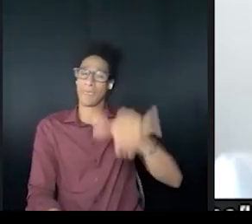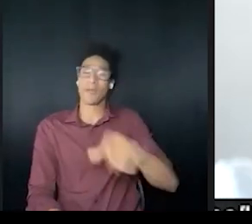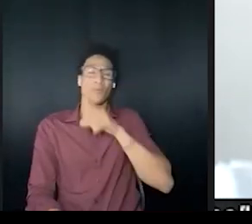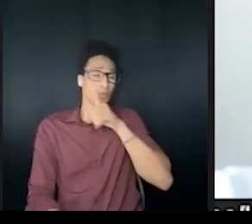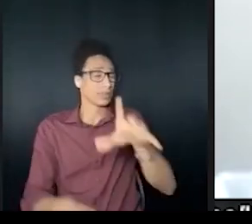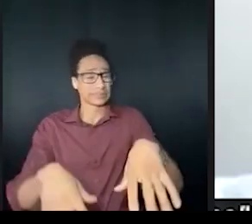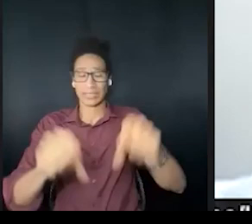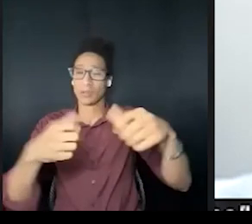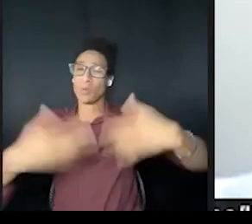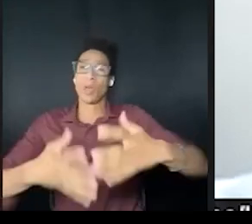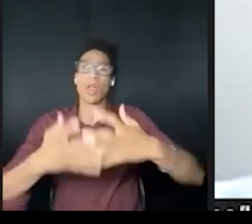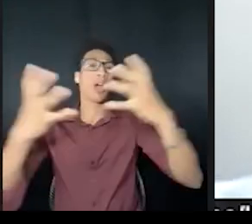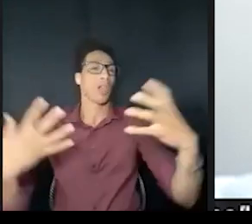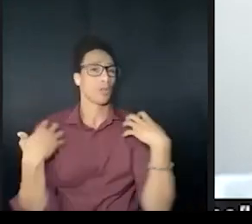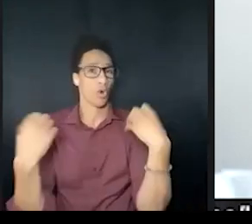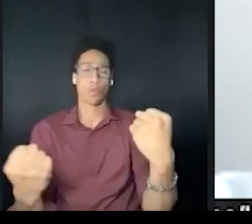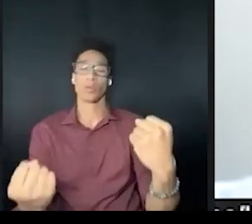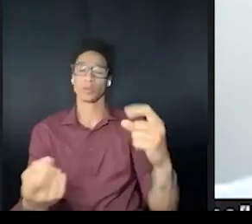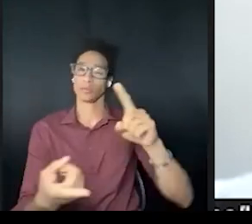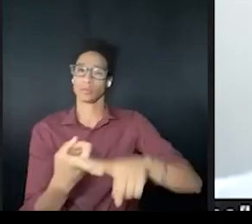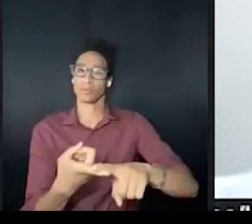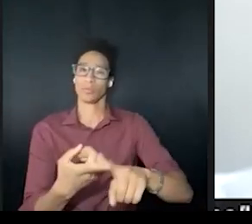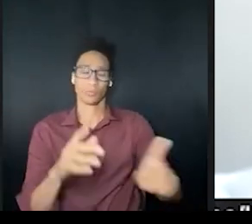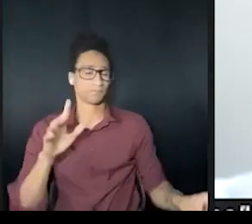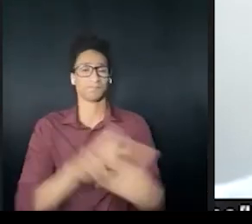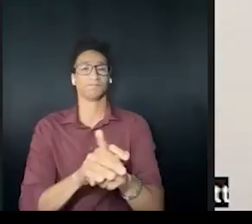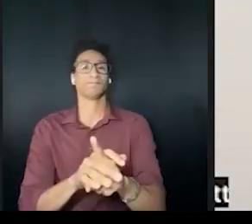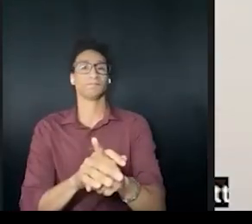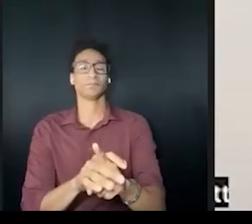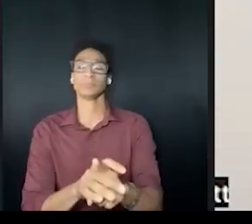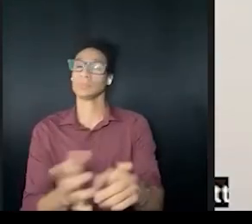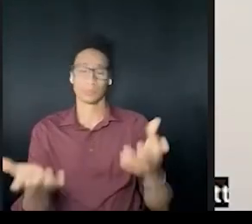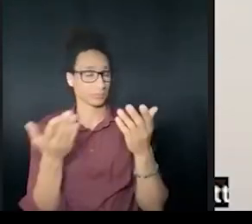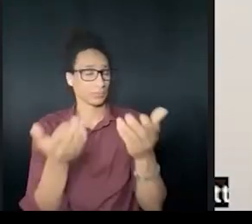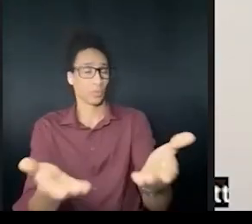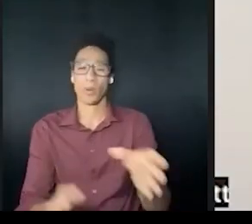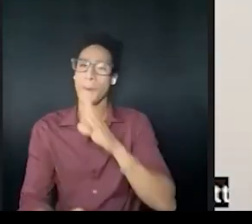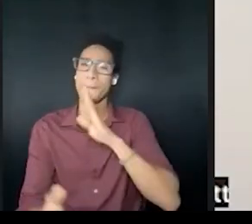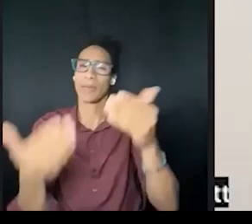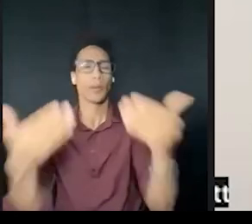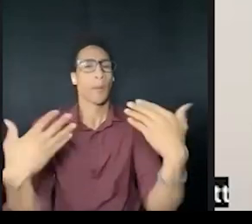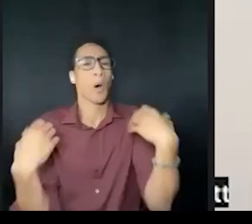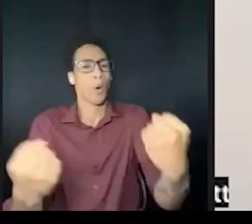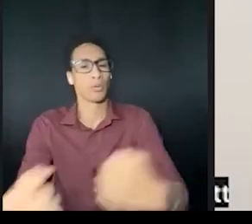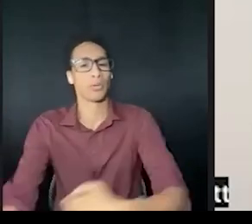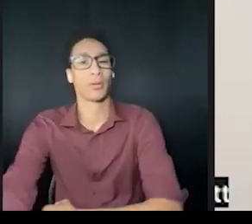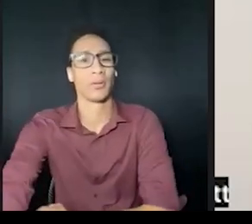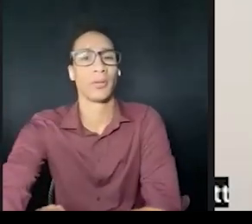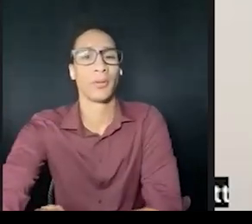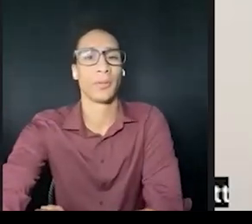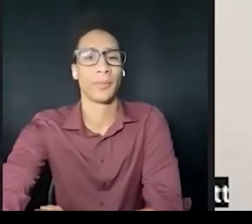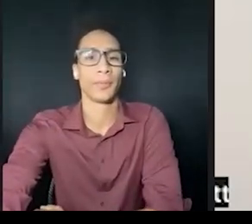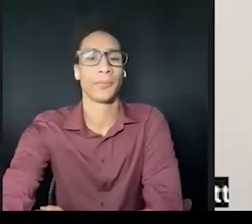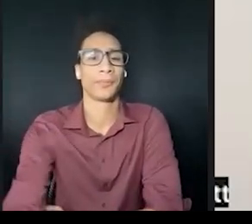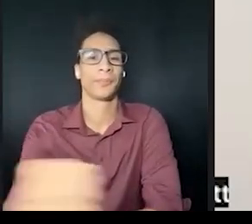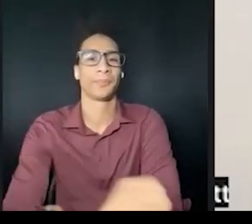anybody wants to host a screening, that's it. Be bold. Absolutely. I want to thank the participants. I didn't even have to tell you